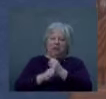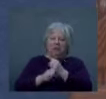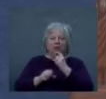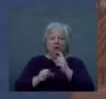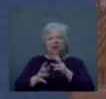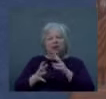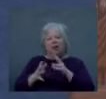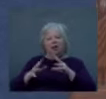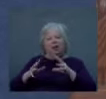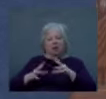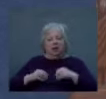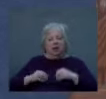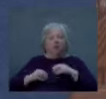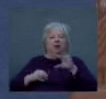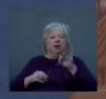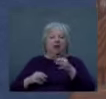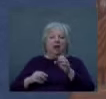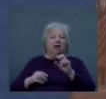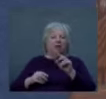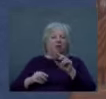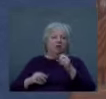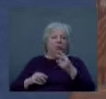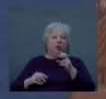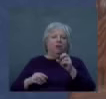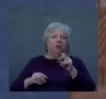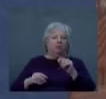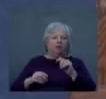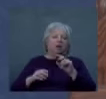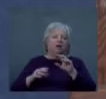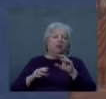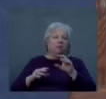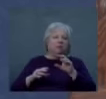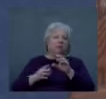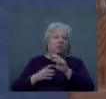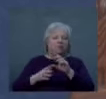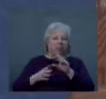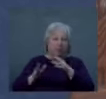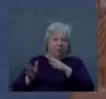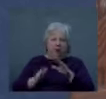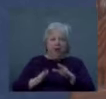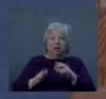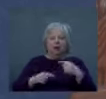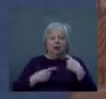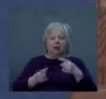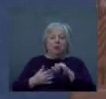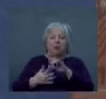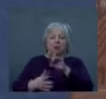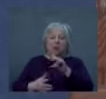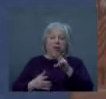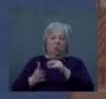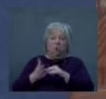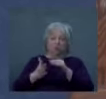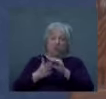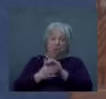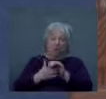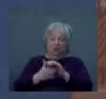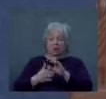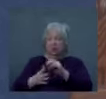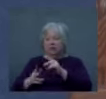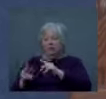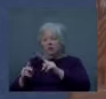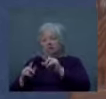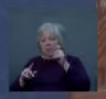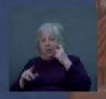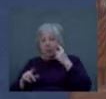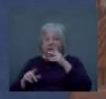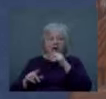Corridor Master Plan. Since then, there has been over $82 million worth of public-private